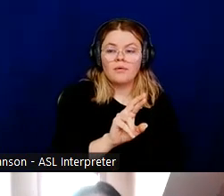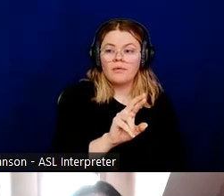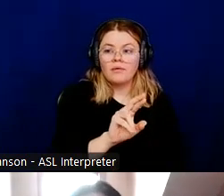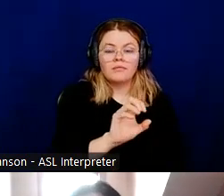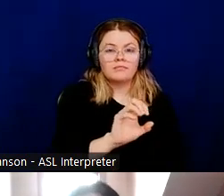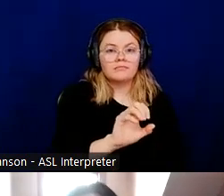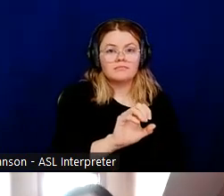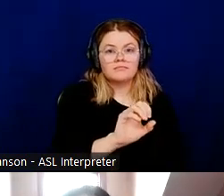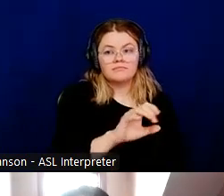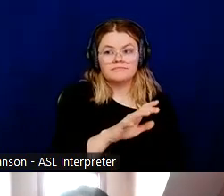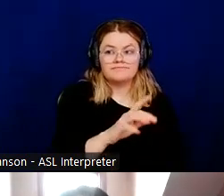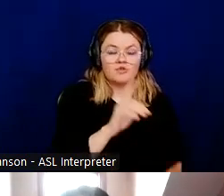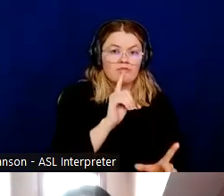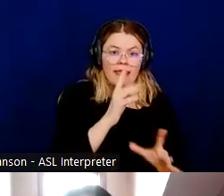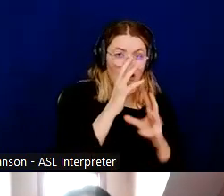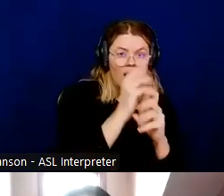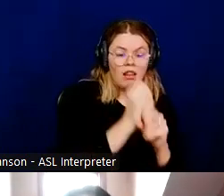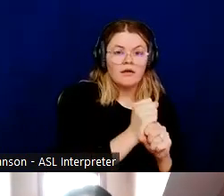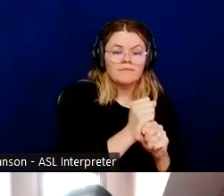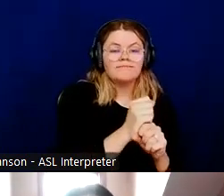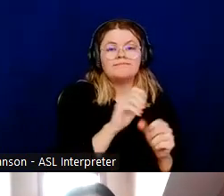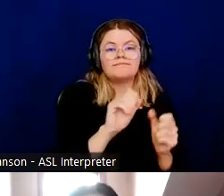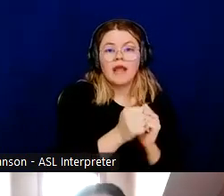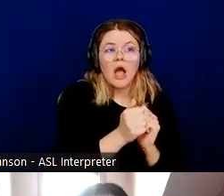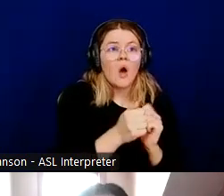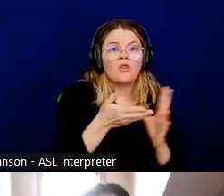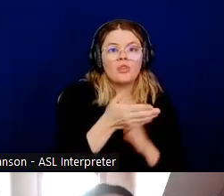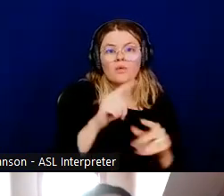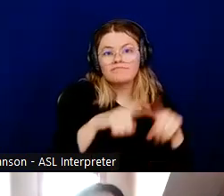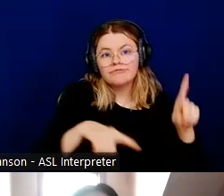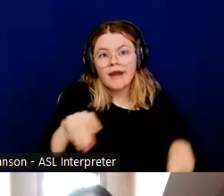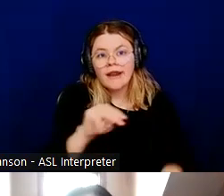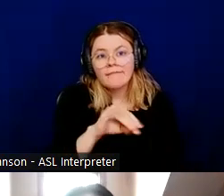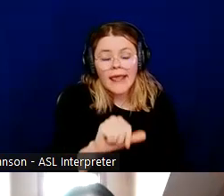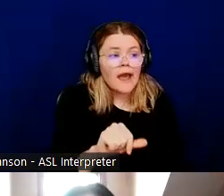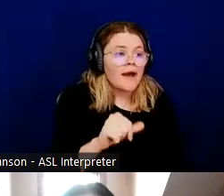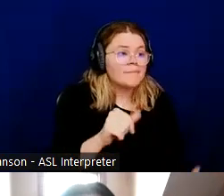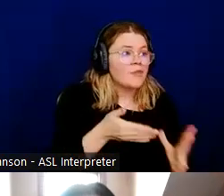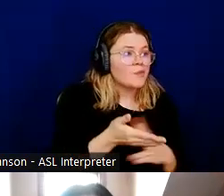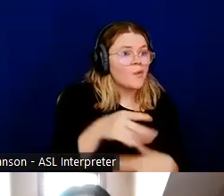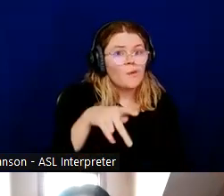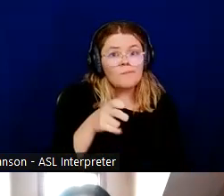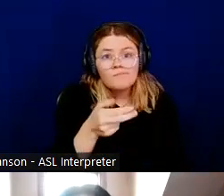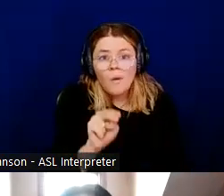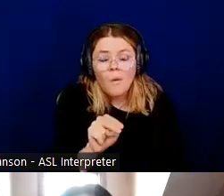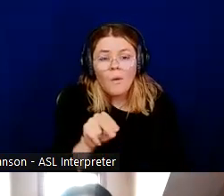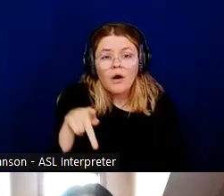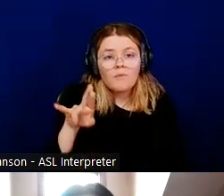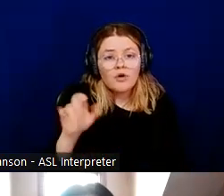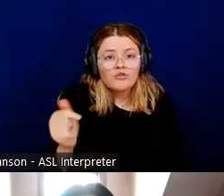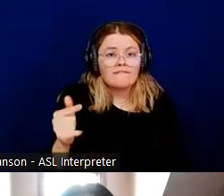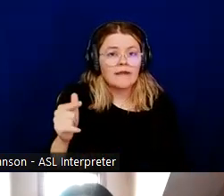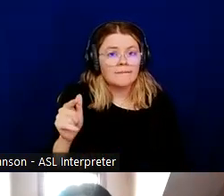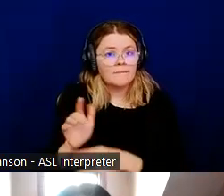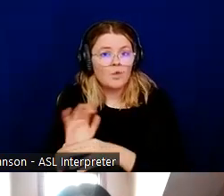this way via pornography, pornographic movies, and music videos has